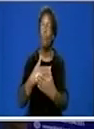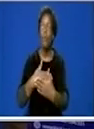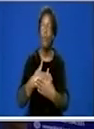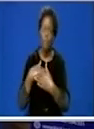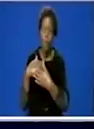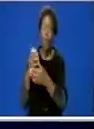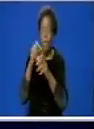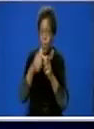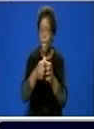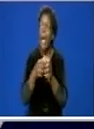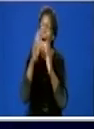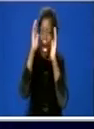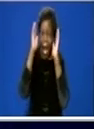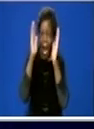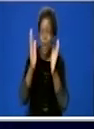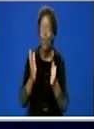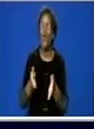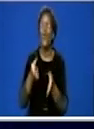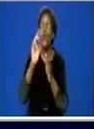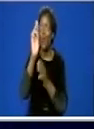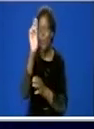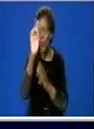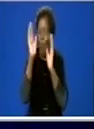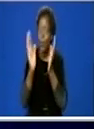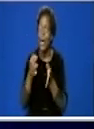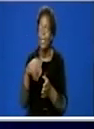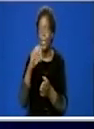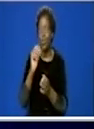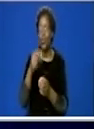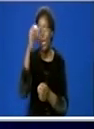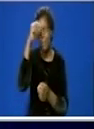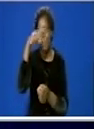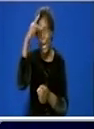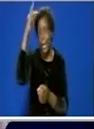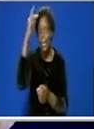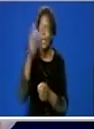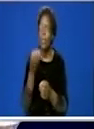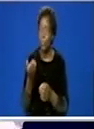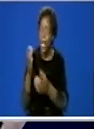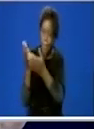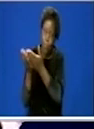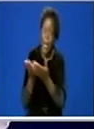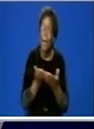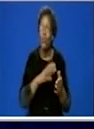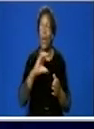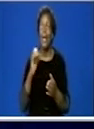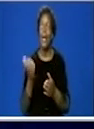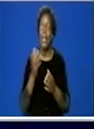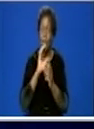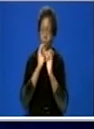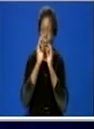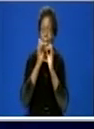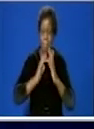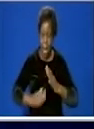the show. Hello, dear viewers, students at home, parents and children. Welcome to yet another informative biology